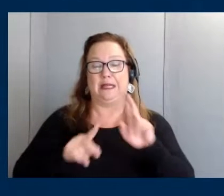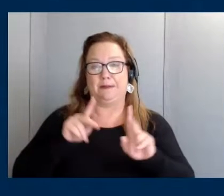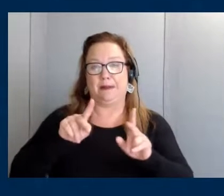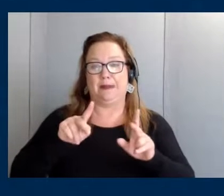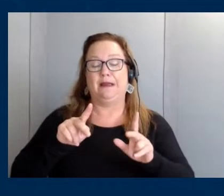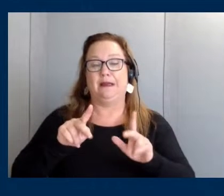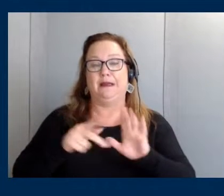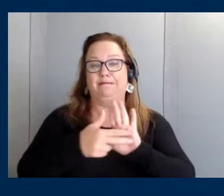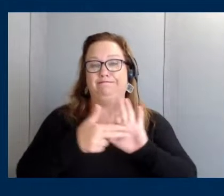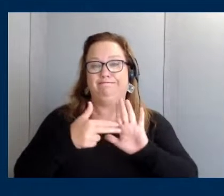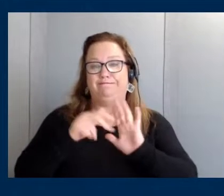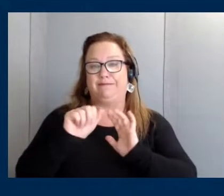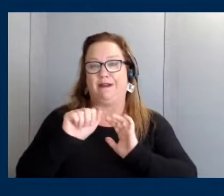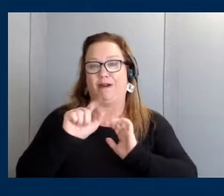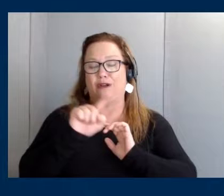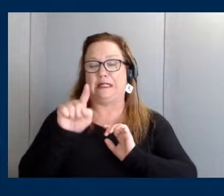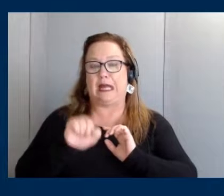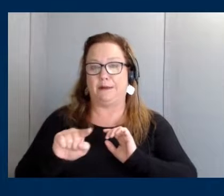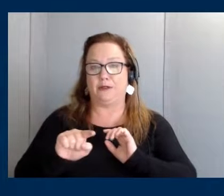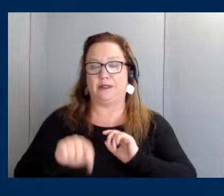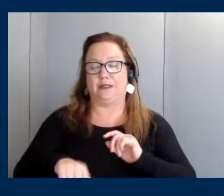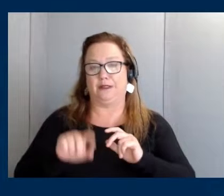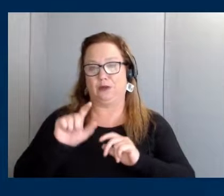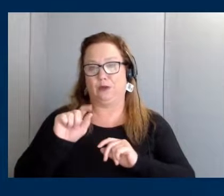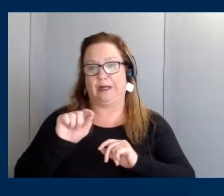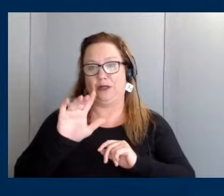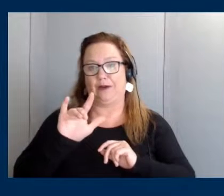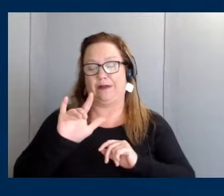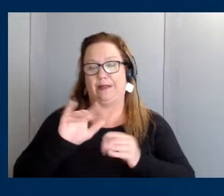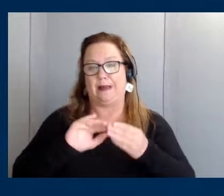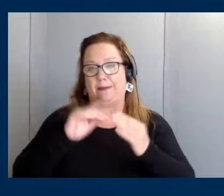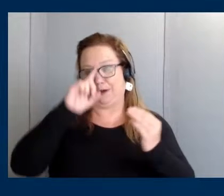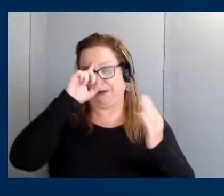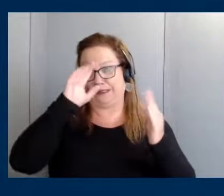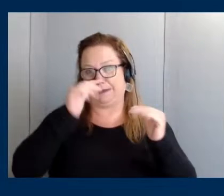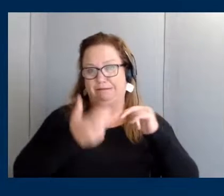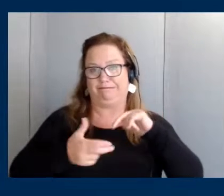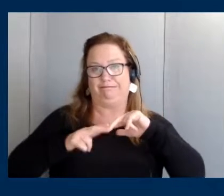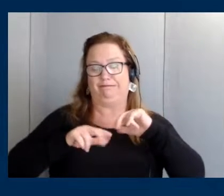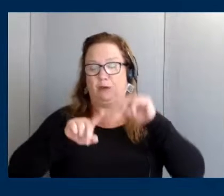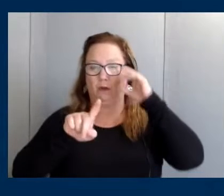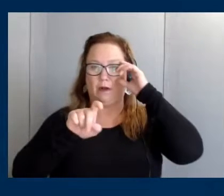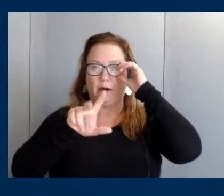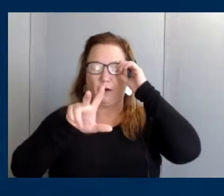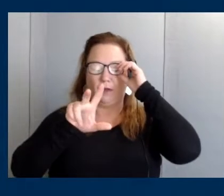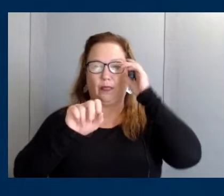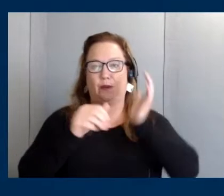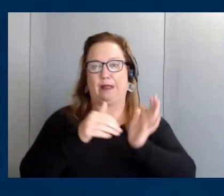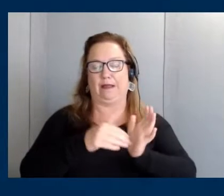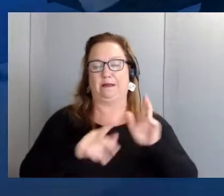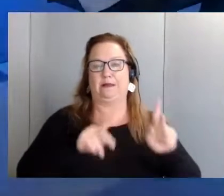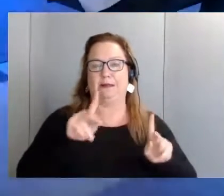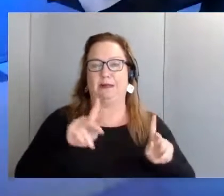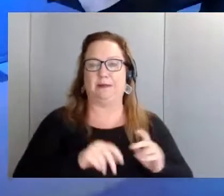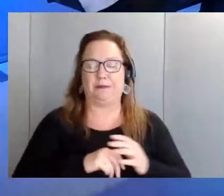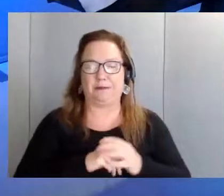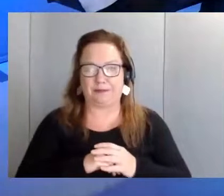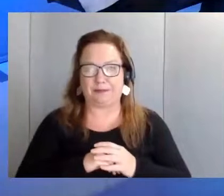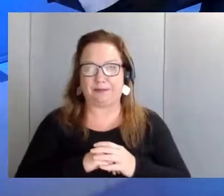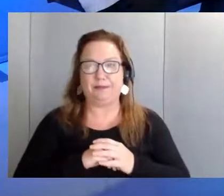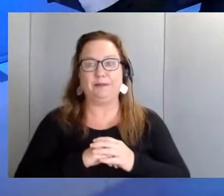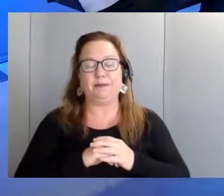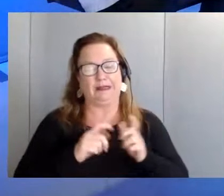diagnosed with Alzheimer's. In 2025, that number is expected to reach about 130,000 people. We know those are